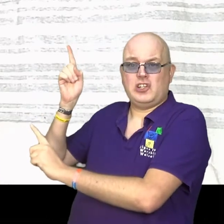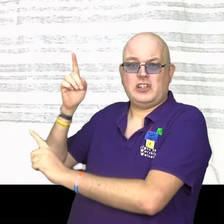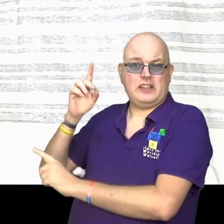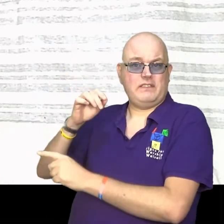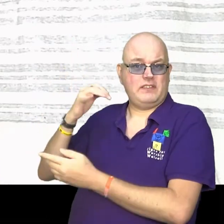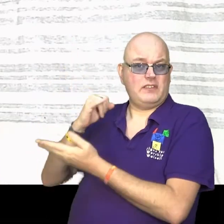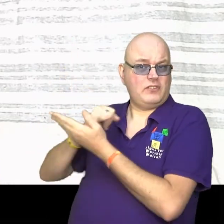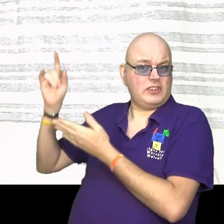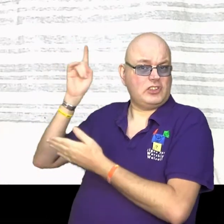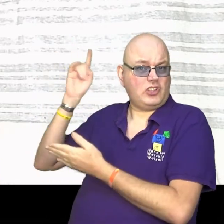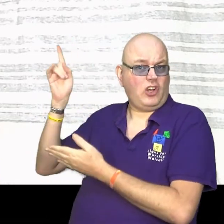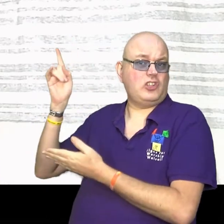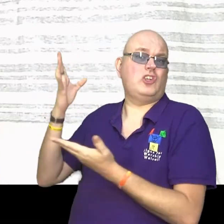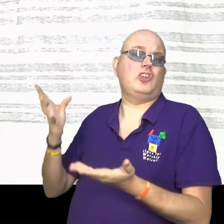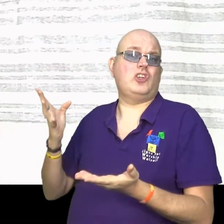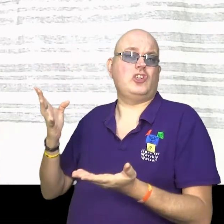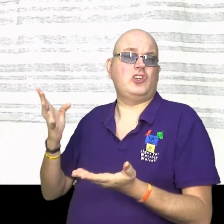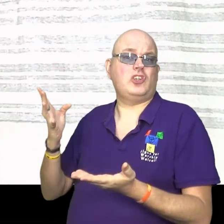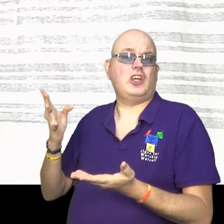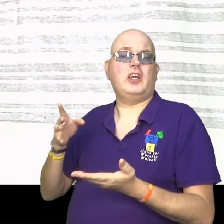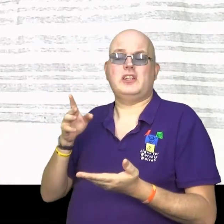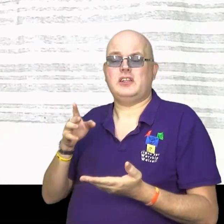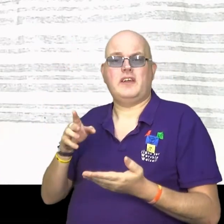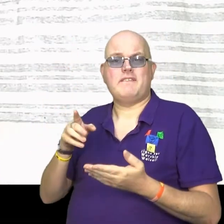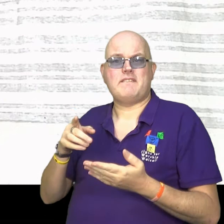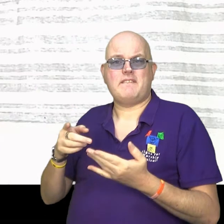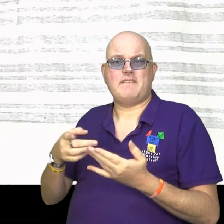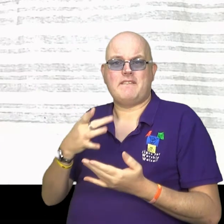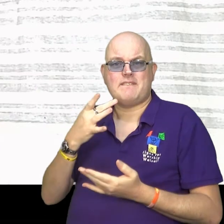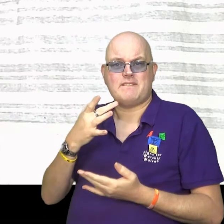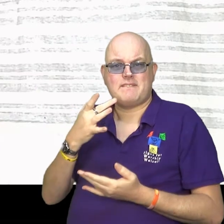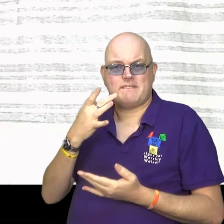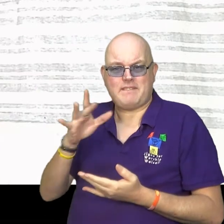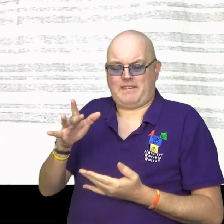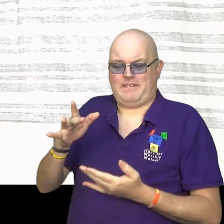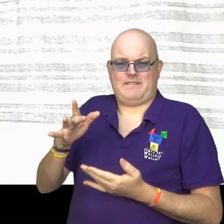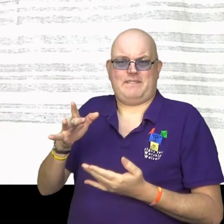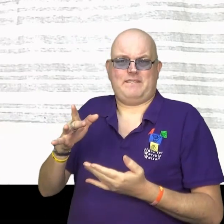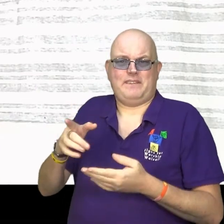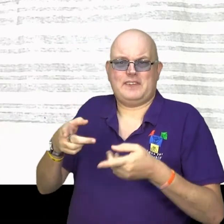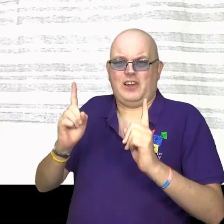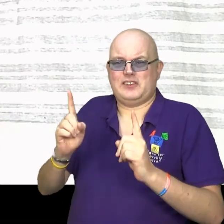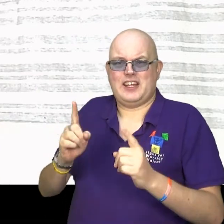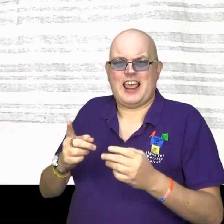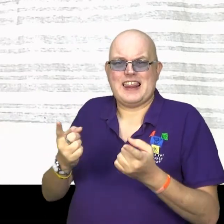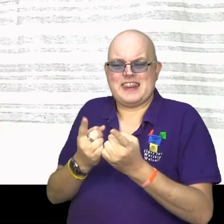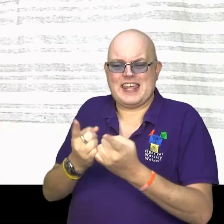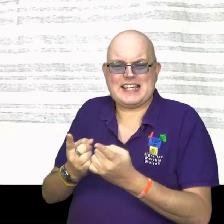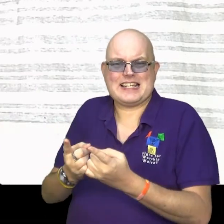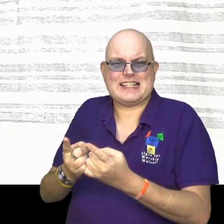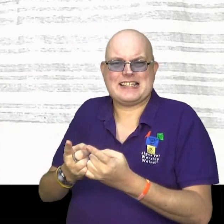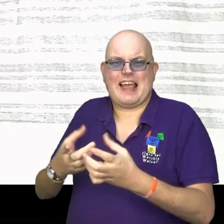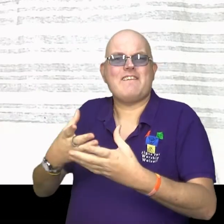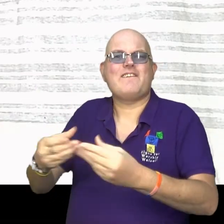one true God, again possibly his conversion, that they turned to worshipping finite things and things